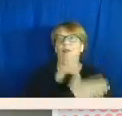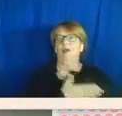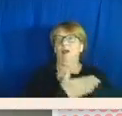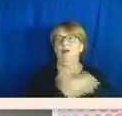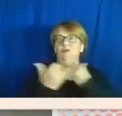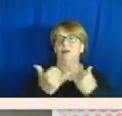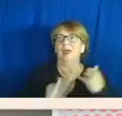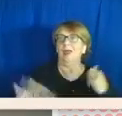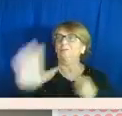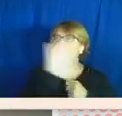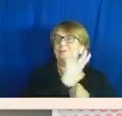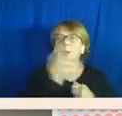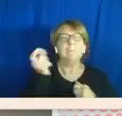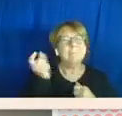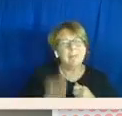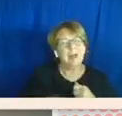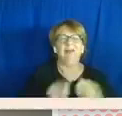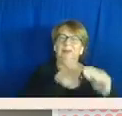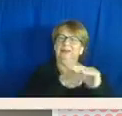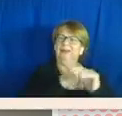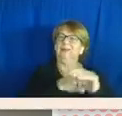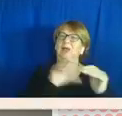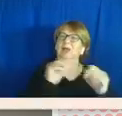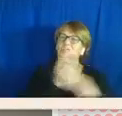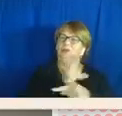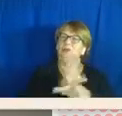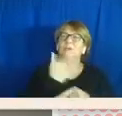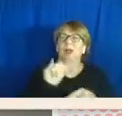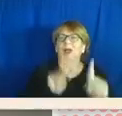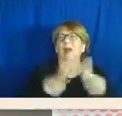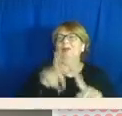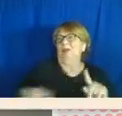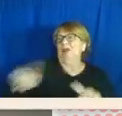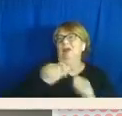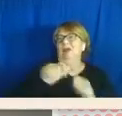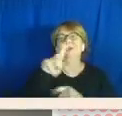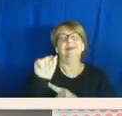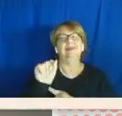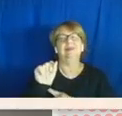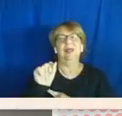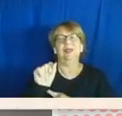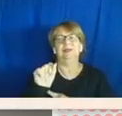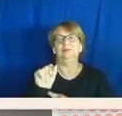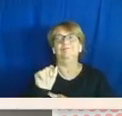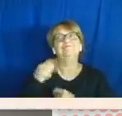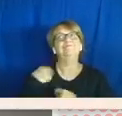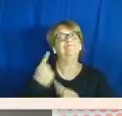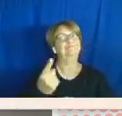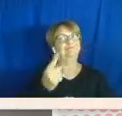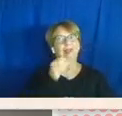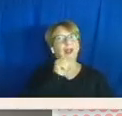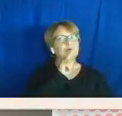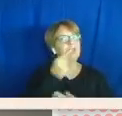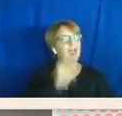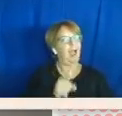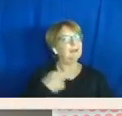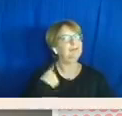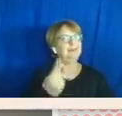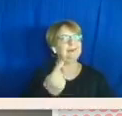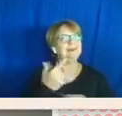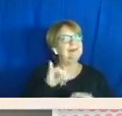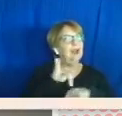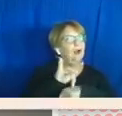be accessible to and usable by people with disabilities. This is not always happening. We're still early on. There are still